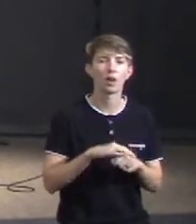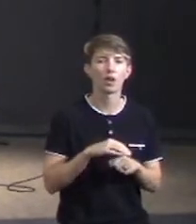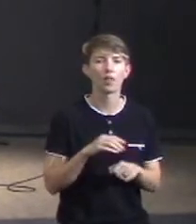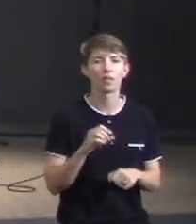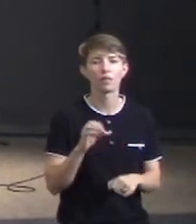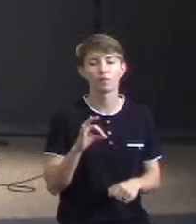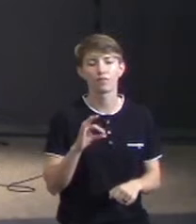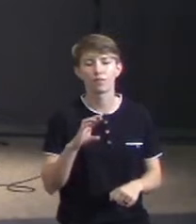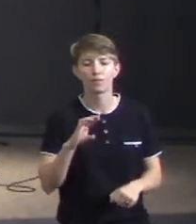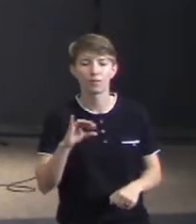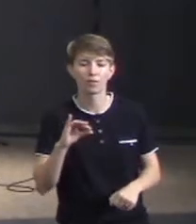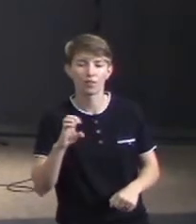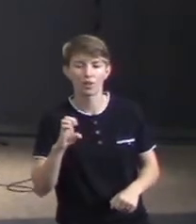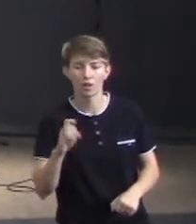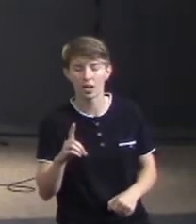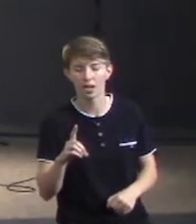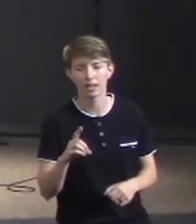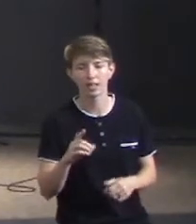faith.